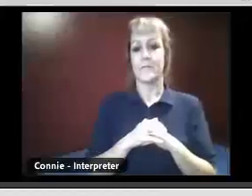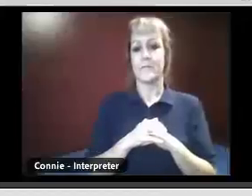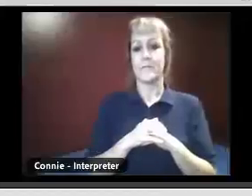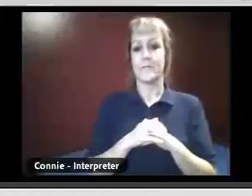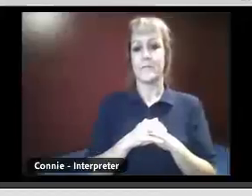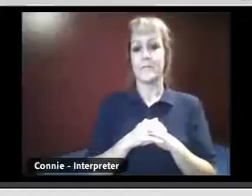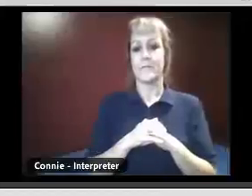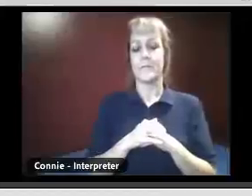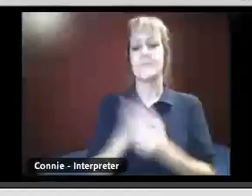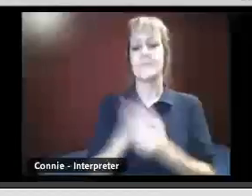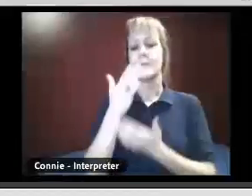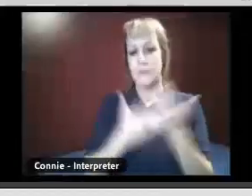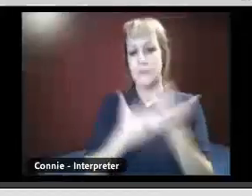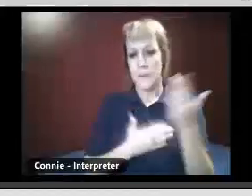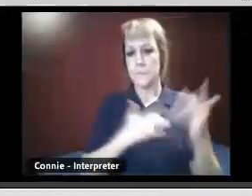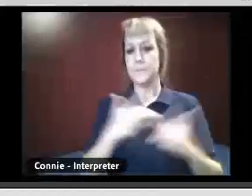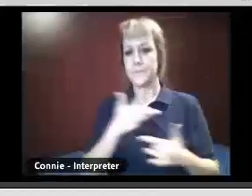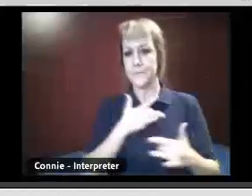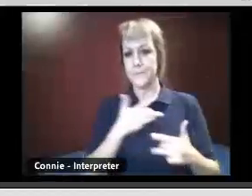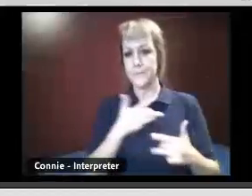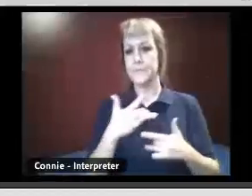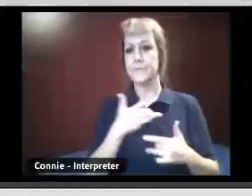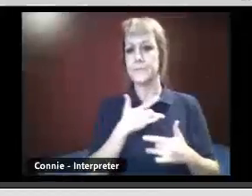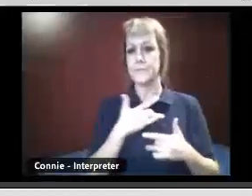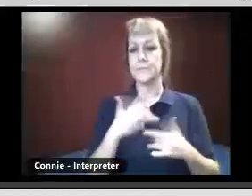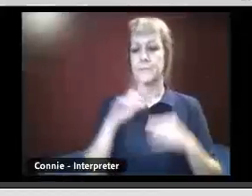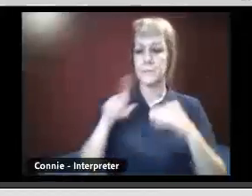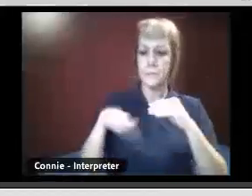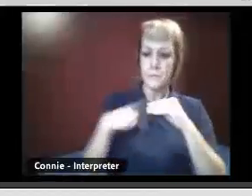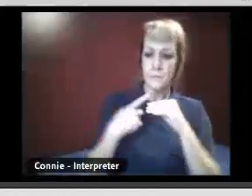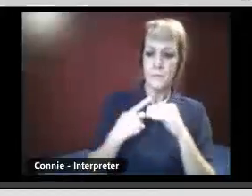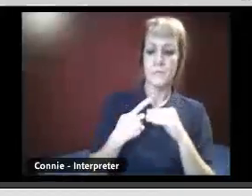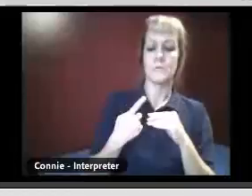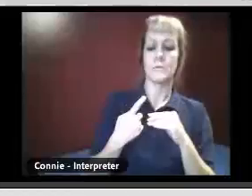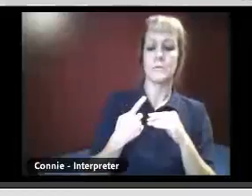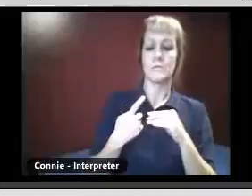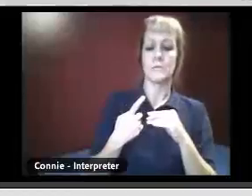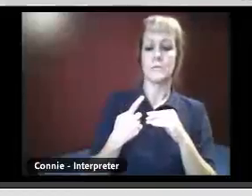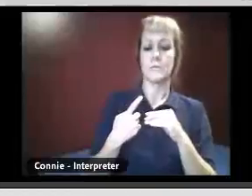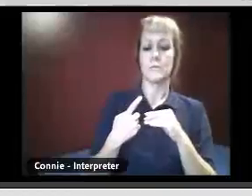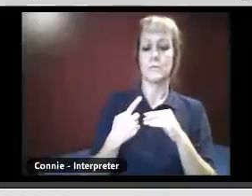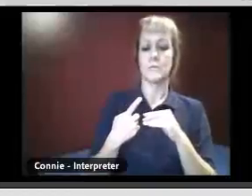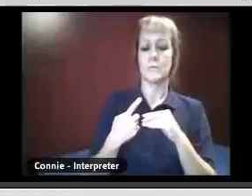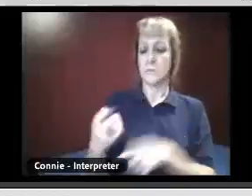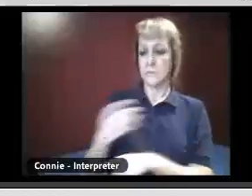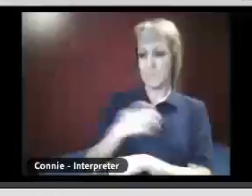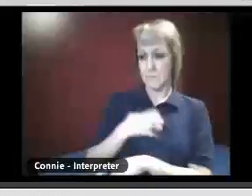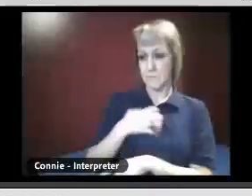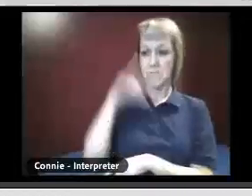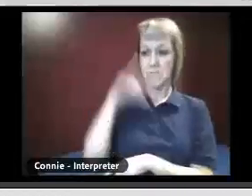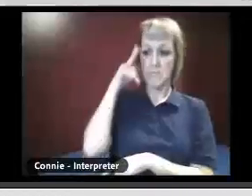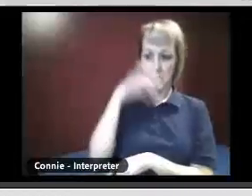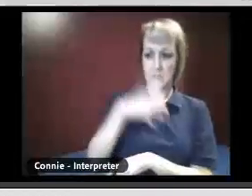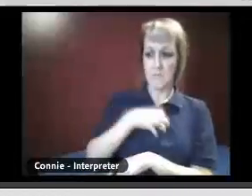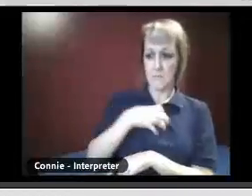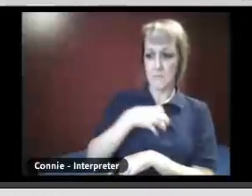you have some concerns about the complaints, that he's been